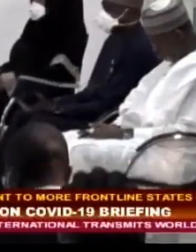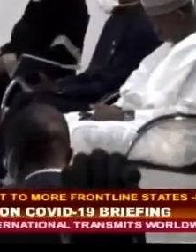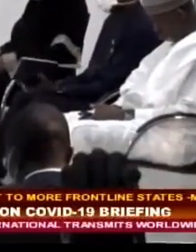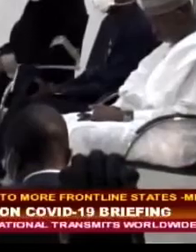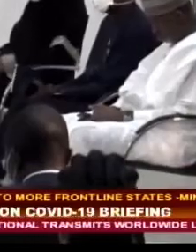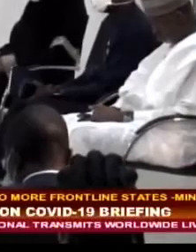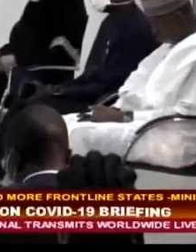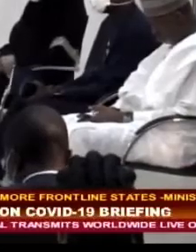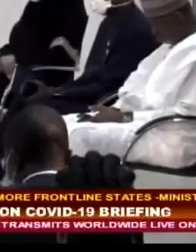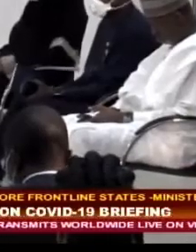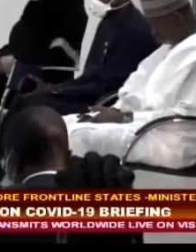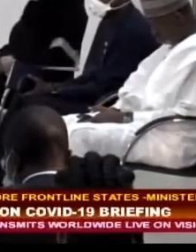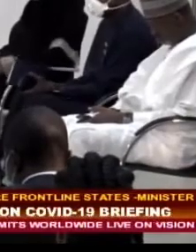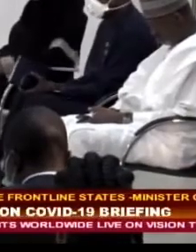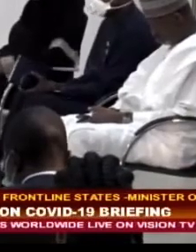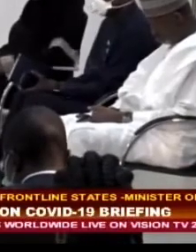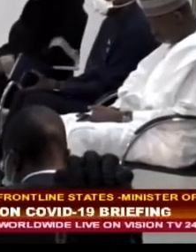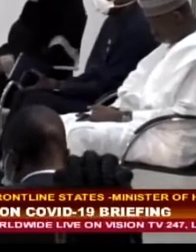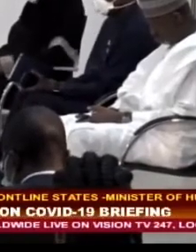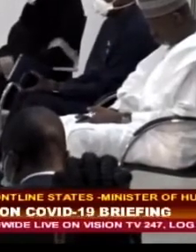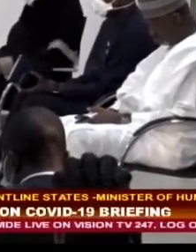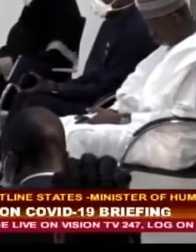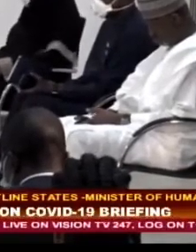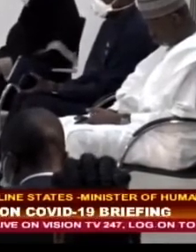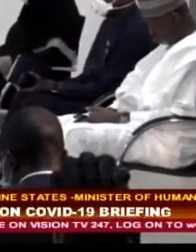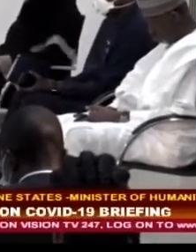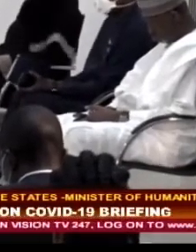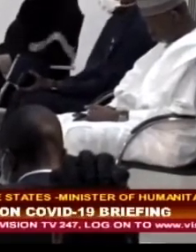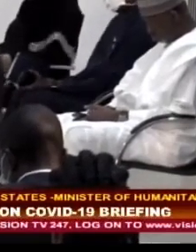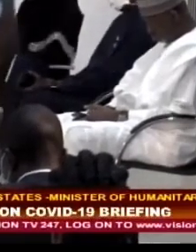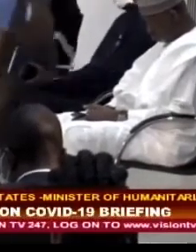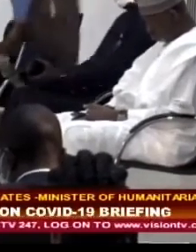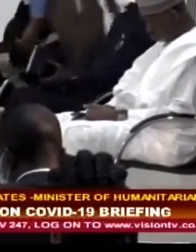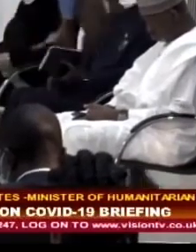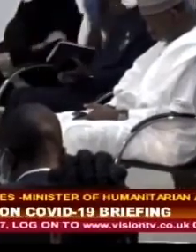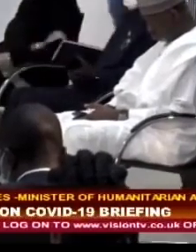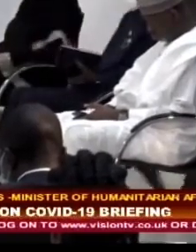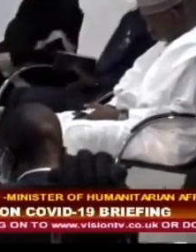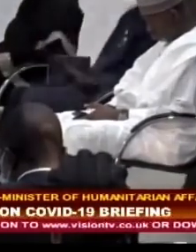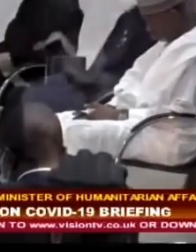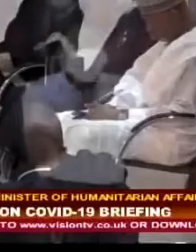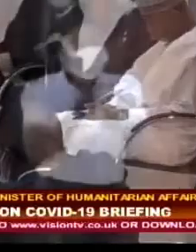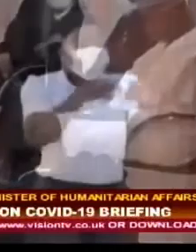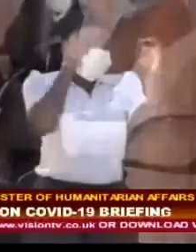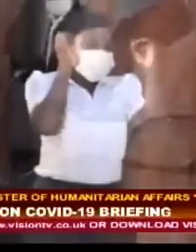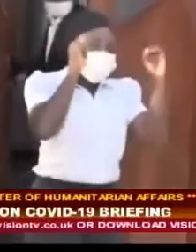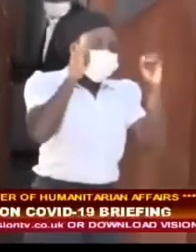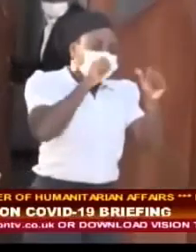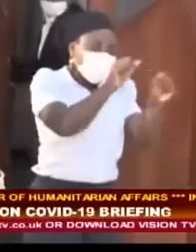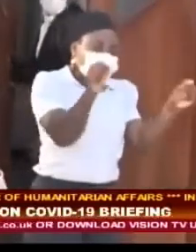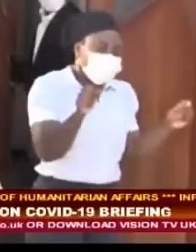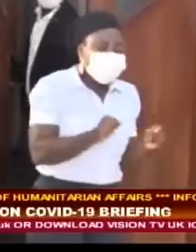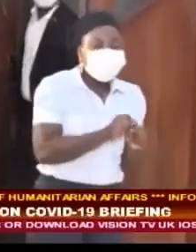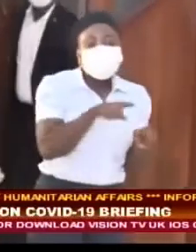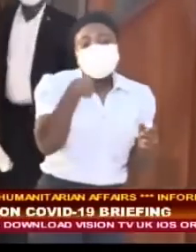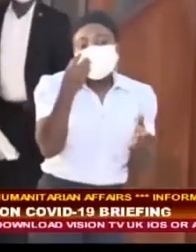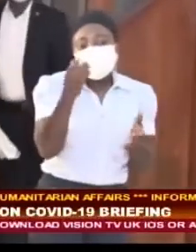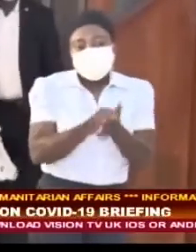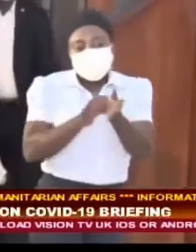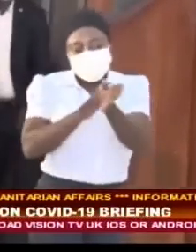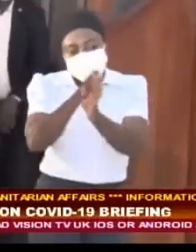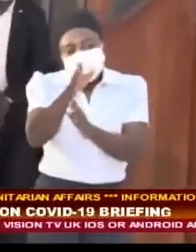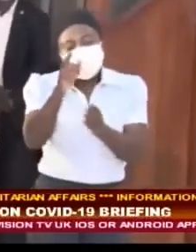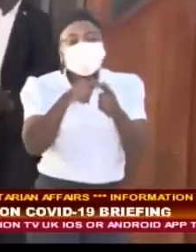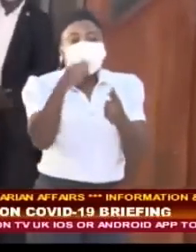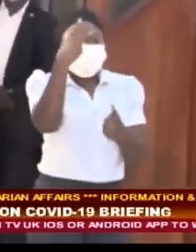national briefing. But a few messages are coming out. One is from the education sector. It's directed at